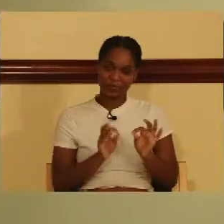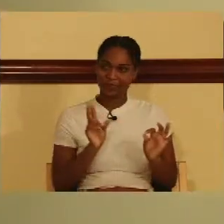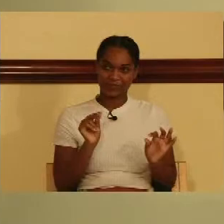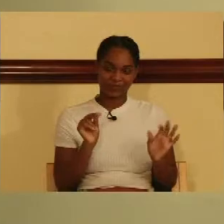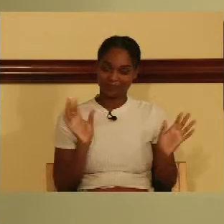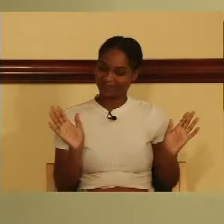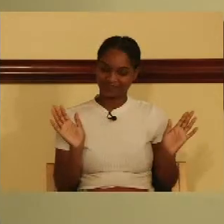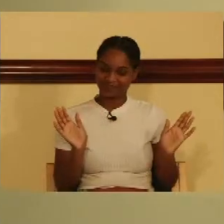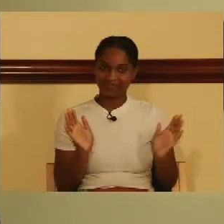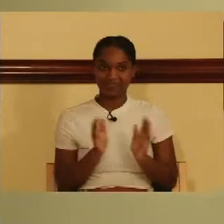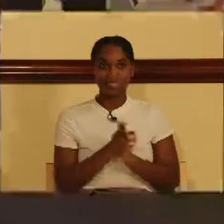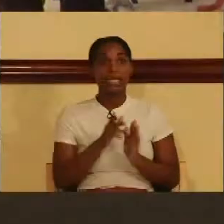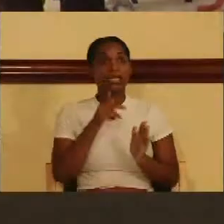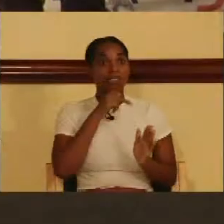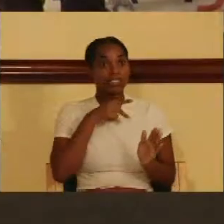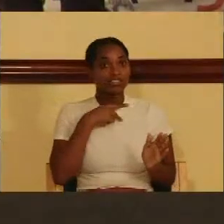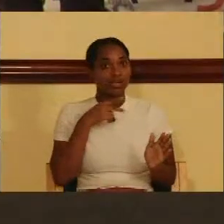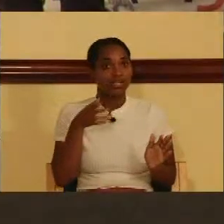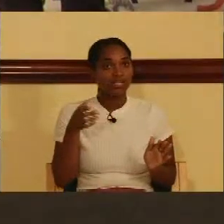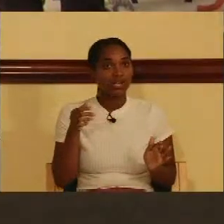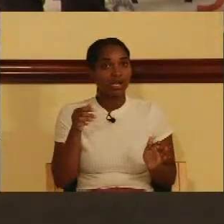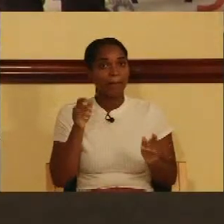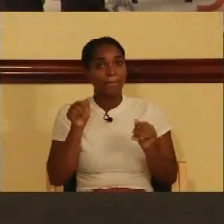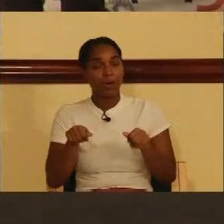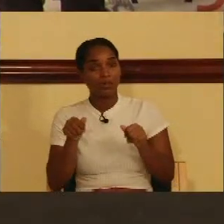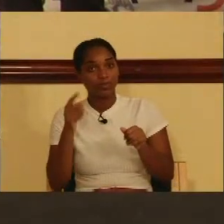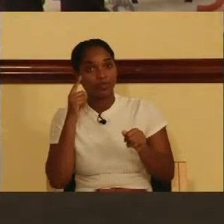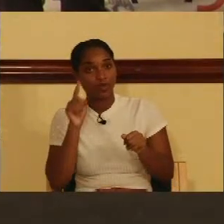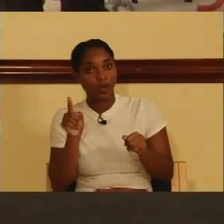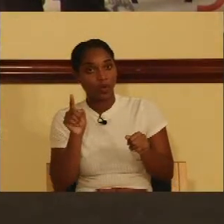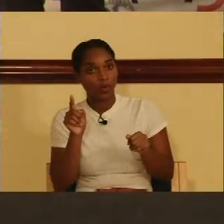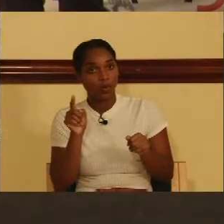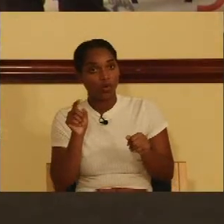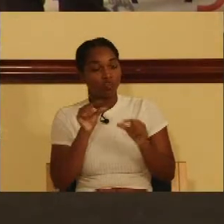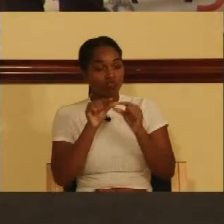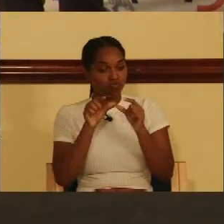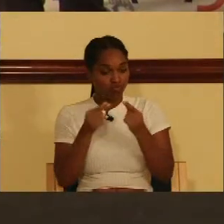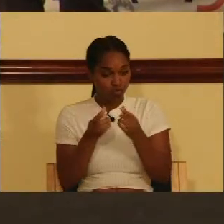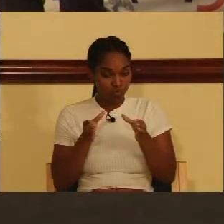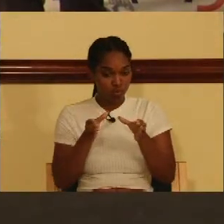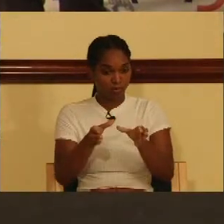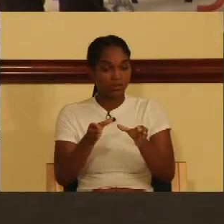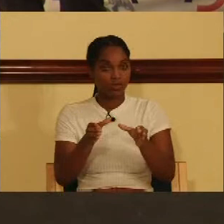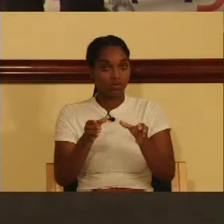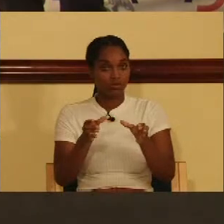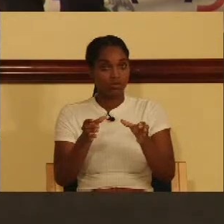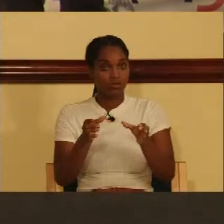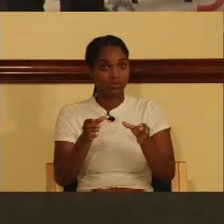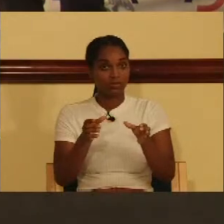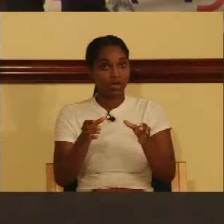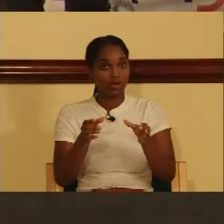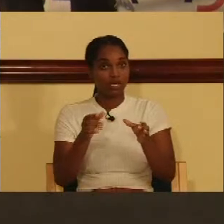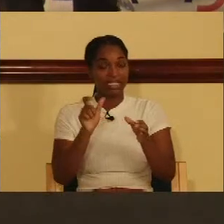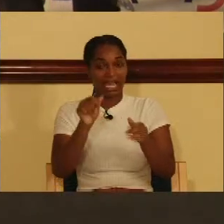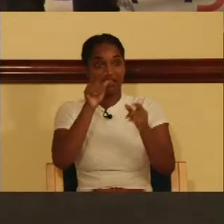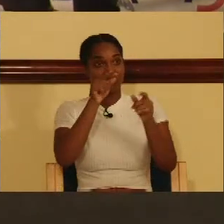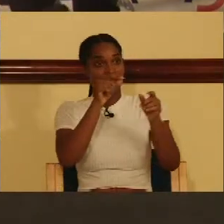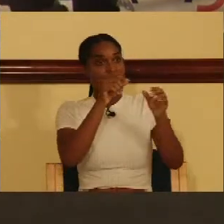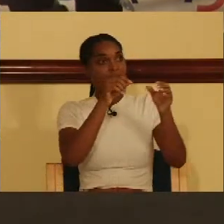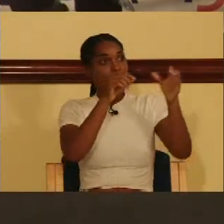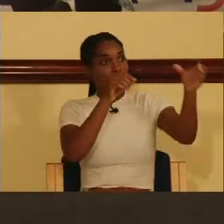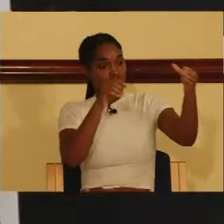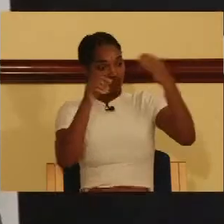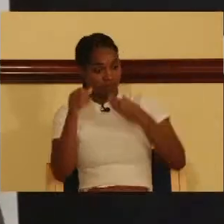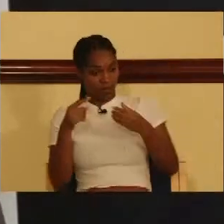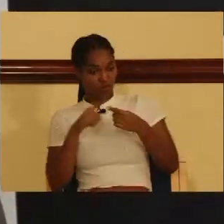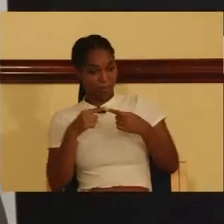of Kingston as well, is there any possibility for the group to come to me? Is there a framework like that in place?